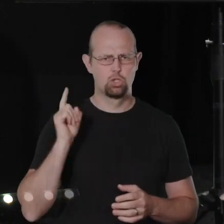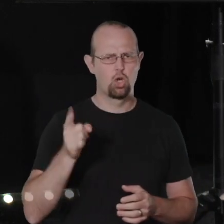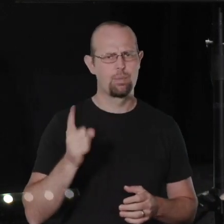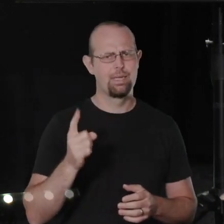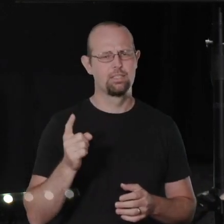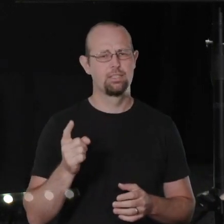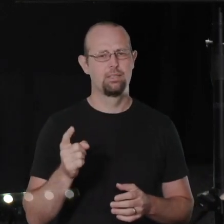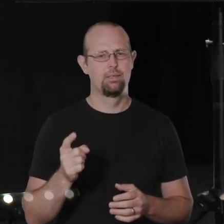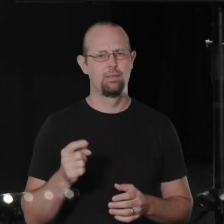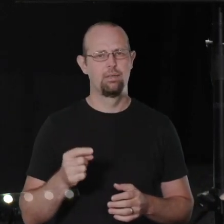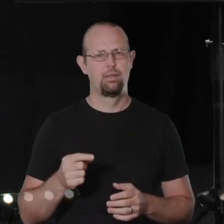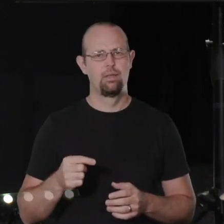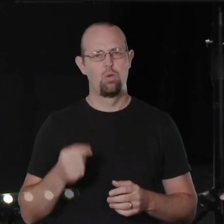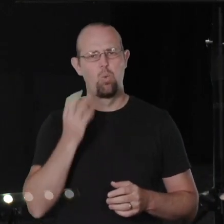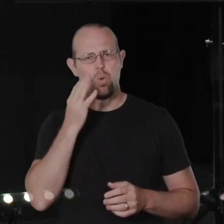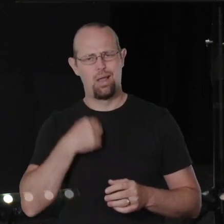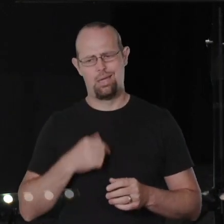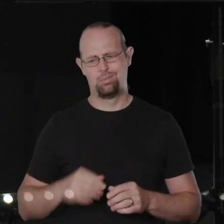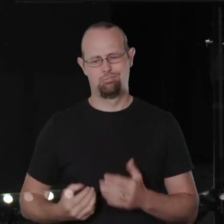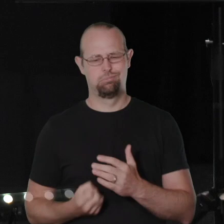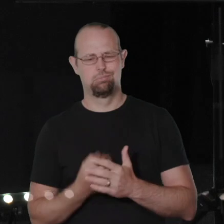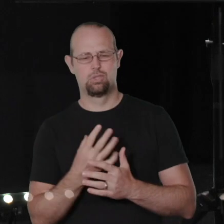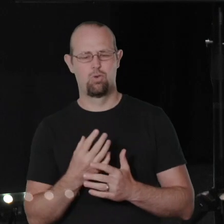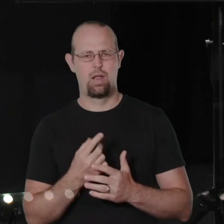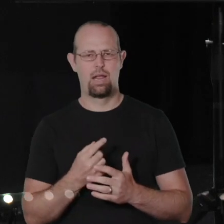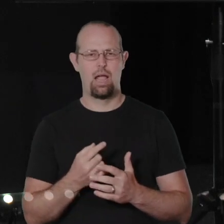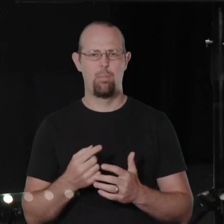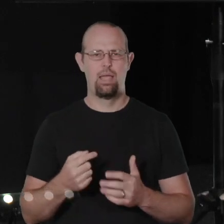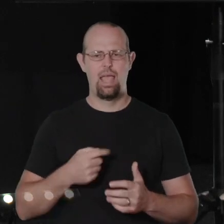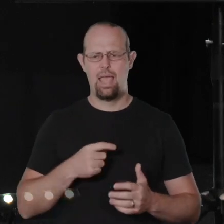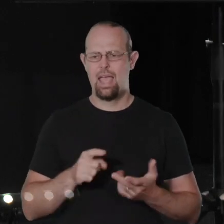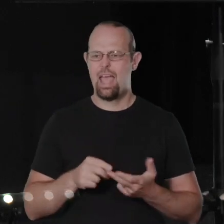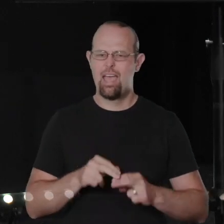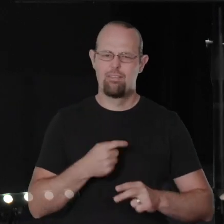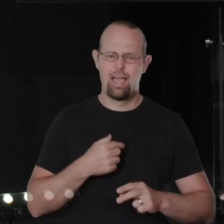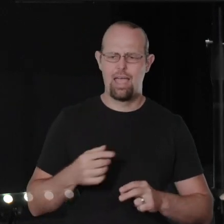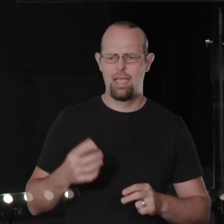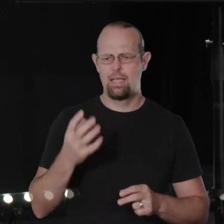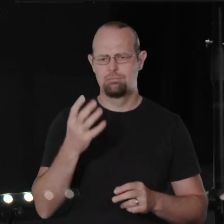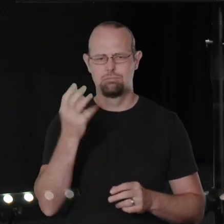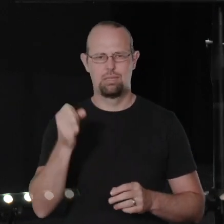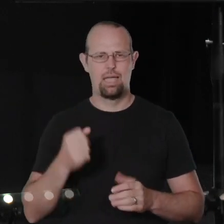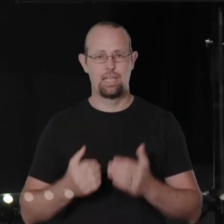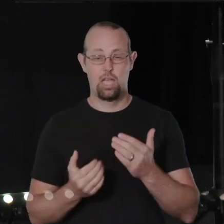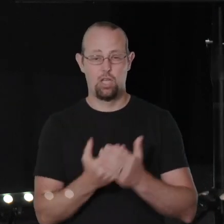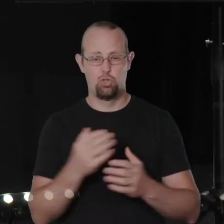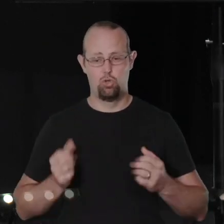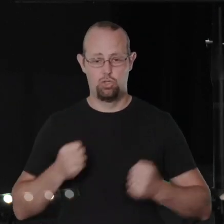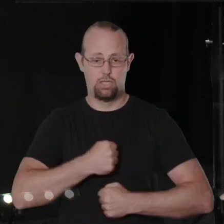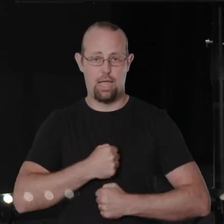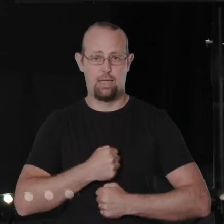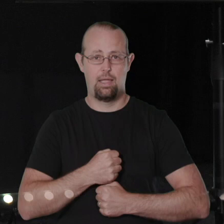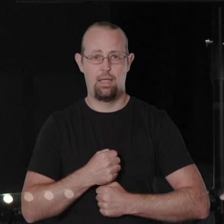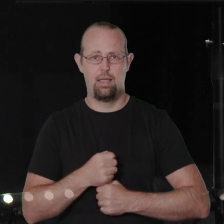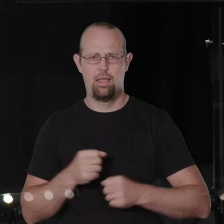was growing up, if you had something new, if you had a new jumper or a new jacket, you would put it on and somebody would say, I wish